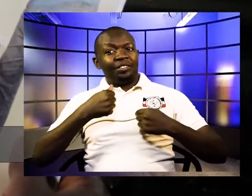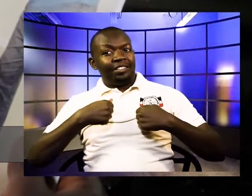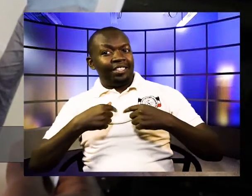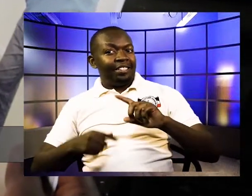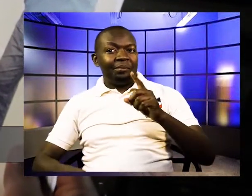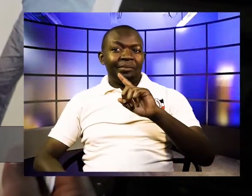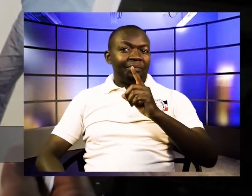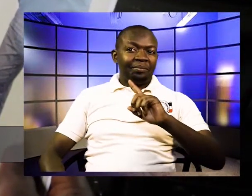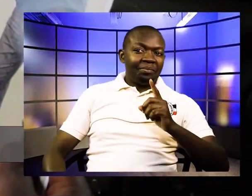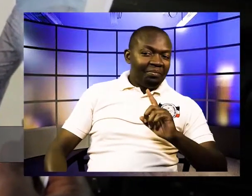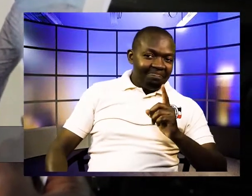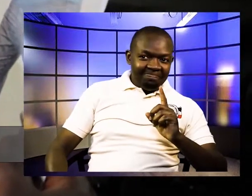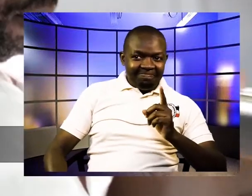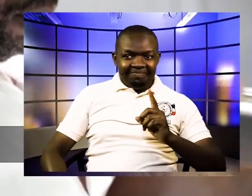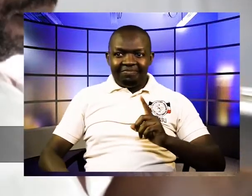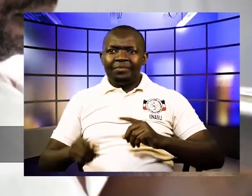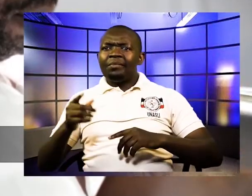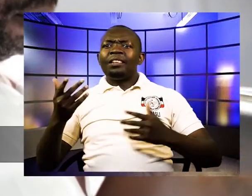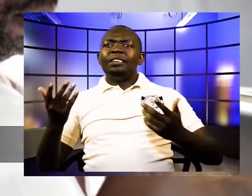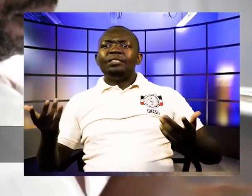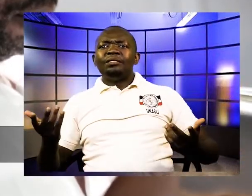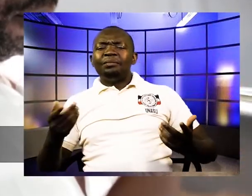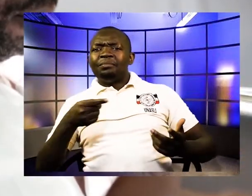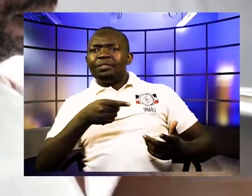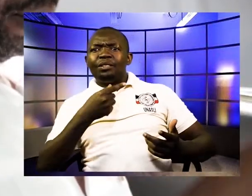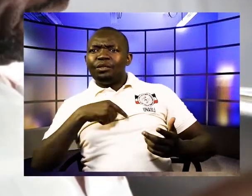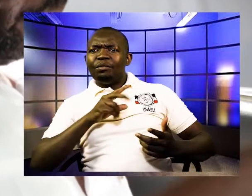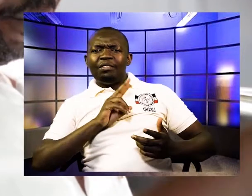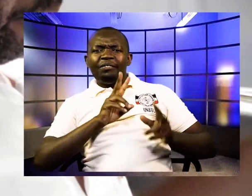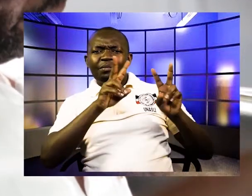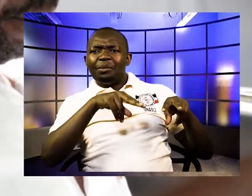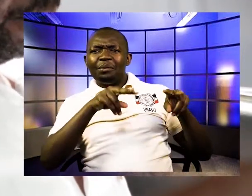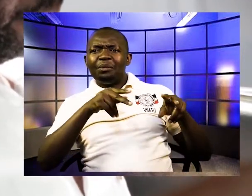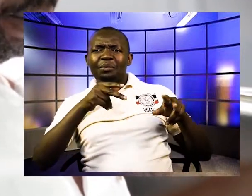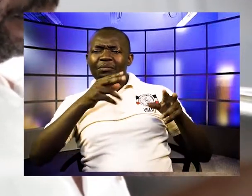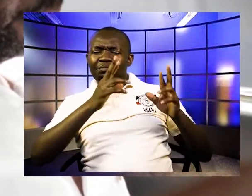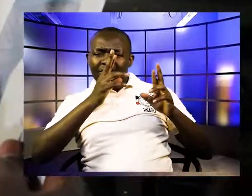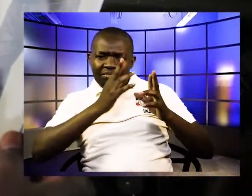Oh no. Kuno kutyobola dembe lya buntu.